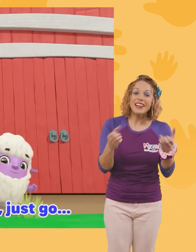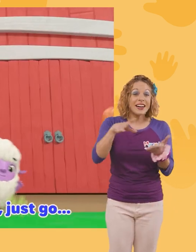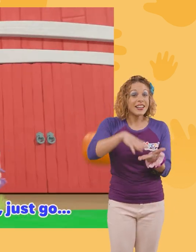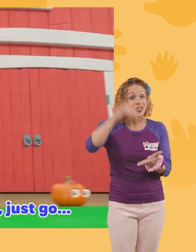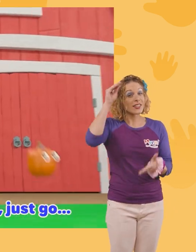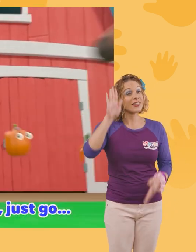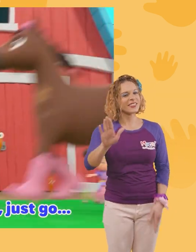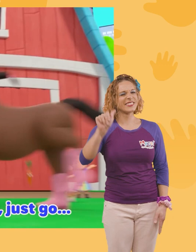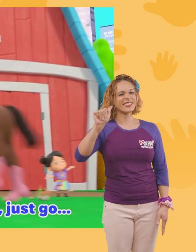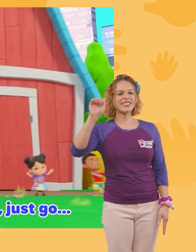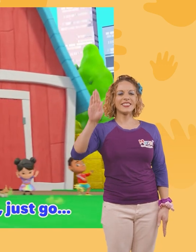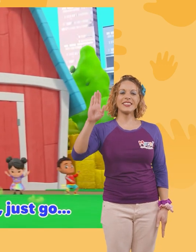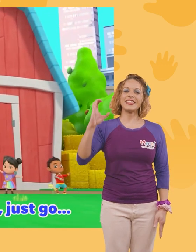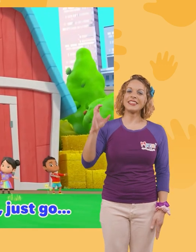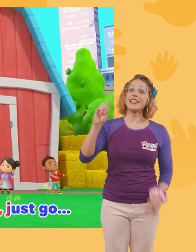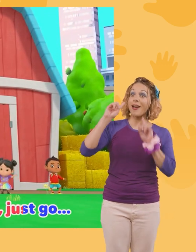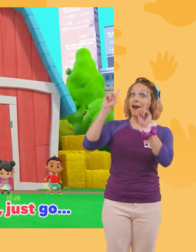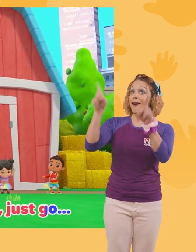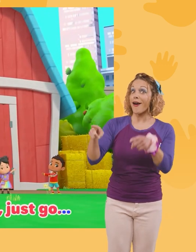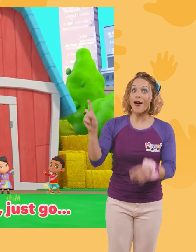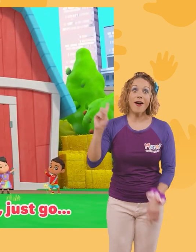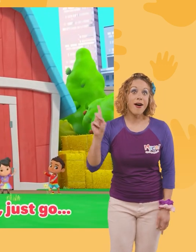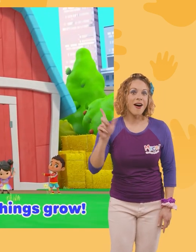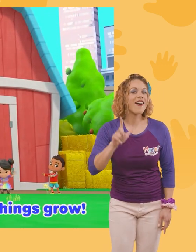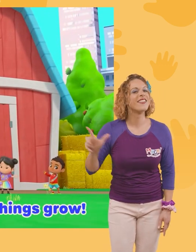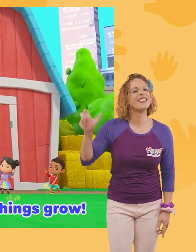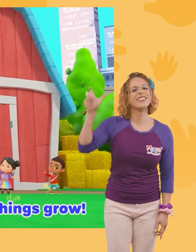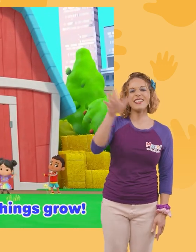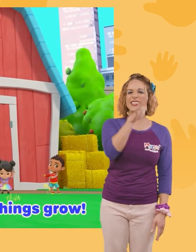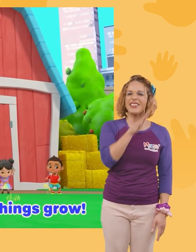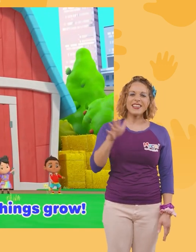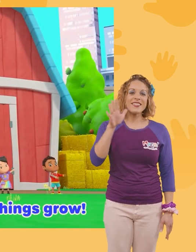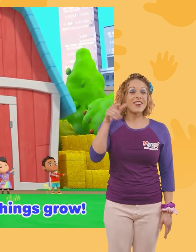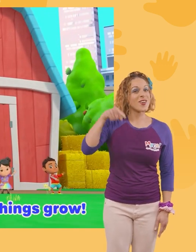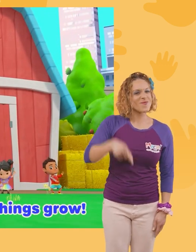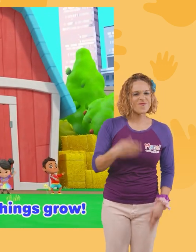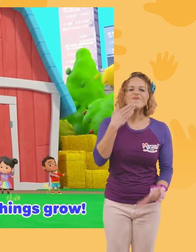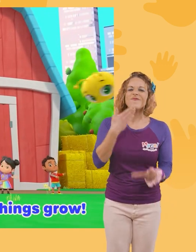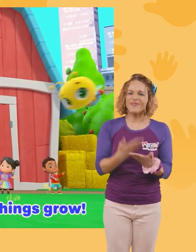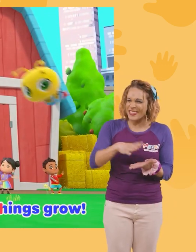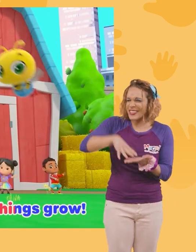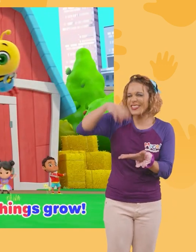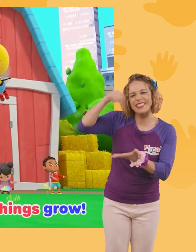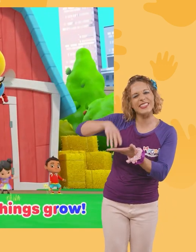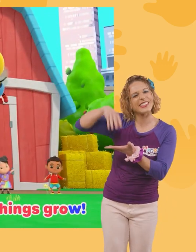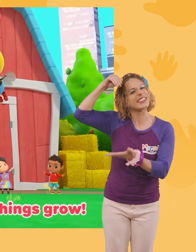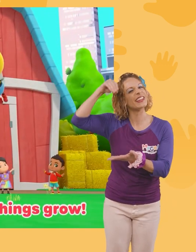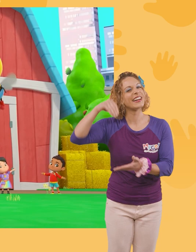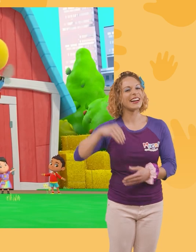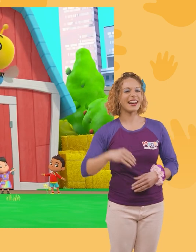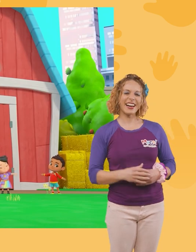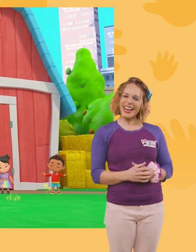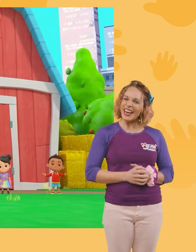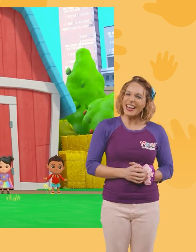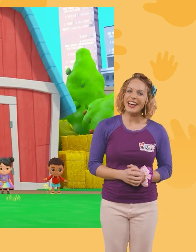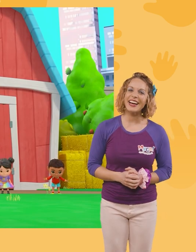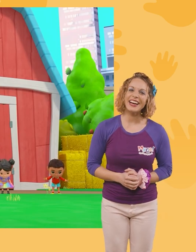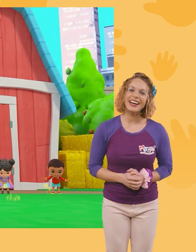If you wanna learn your ABCs, just go to Lellobee Farm where good things grow.